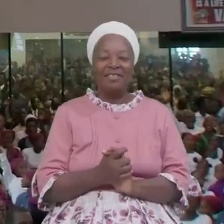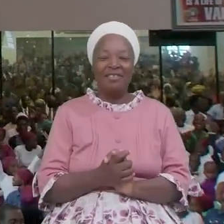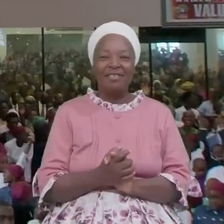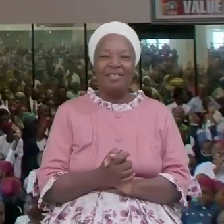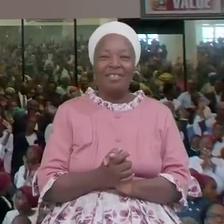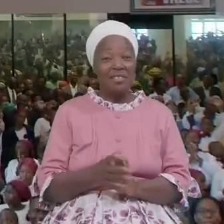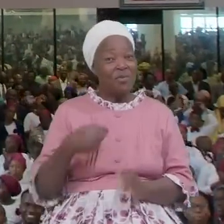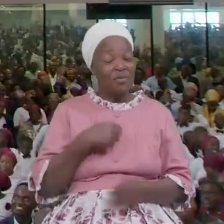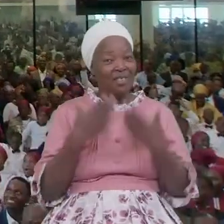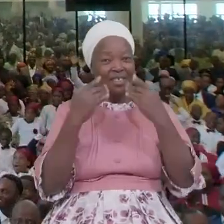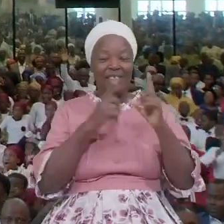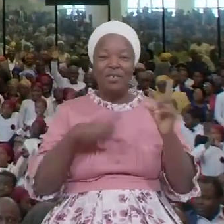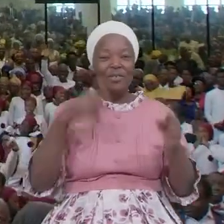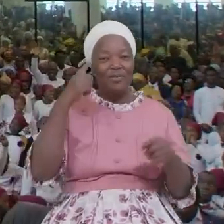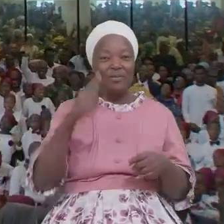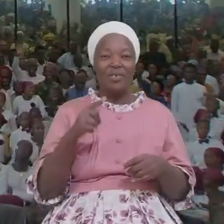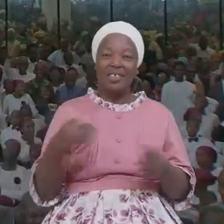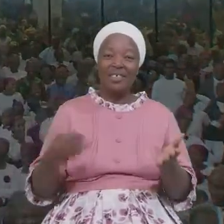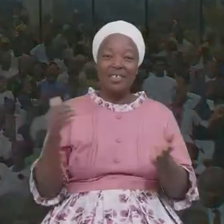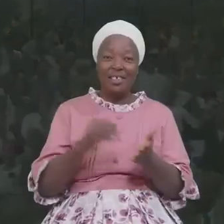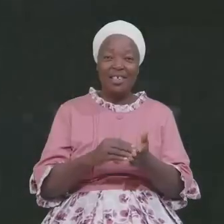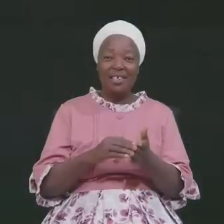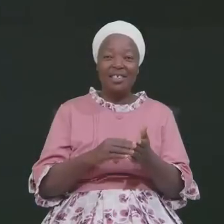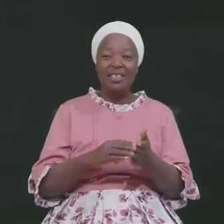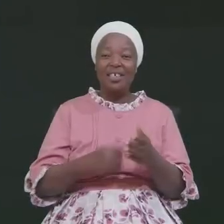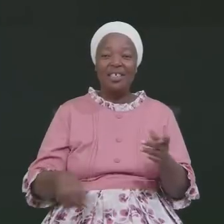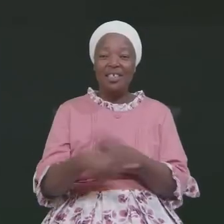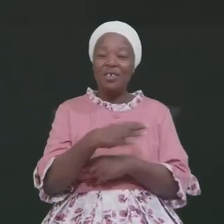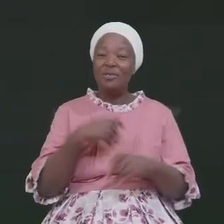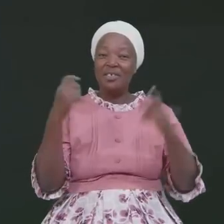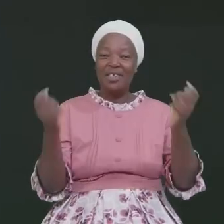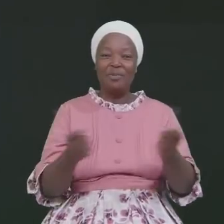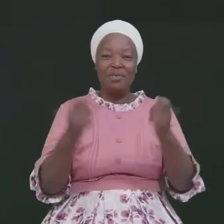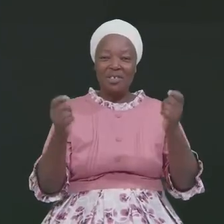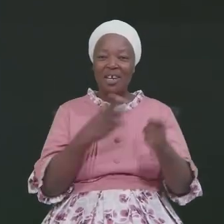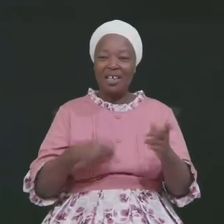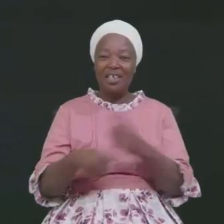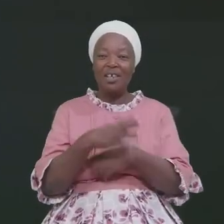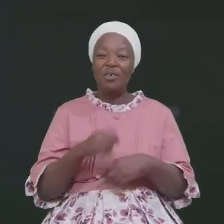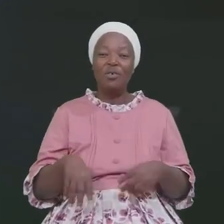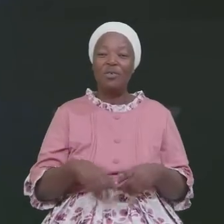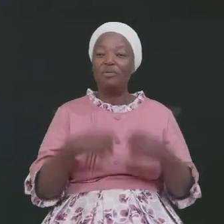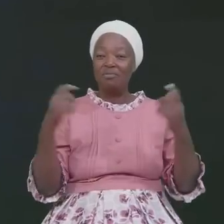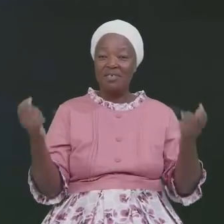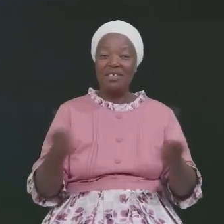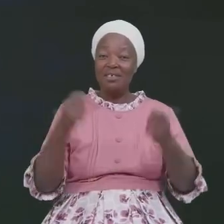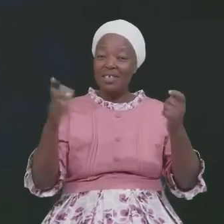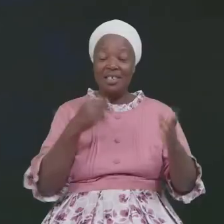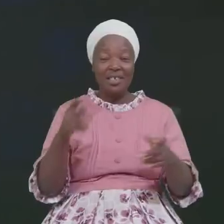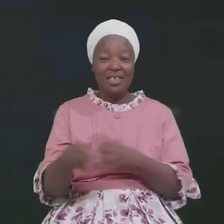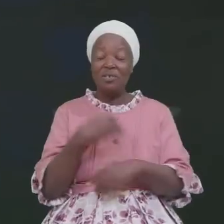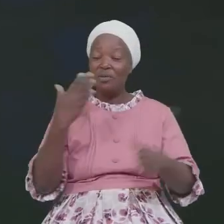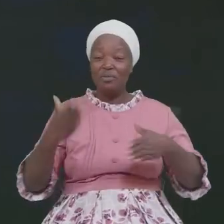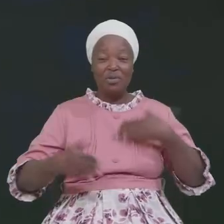Lord. I thank the Lord for a day of celebration, a day of jubilation, a day of